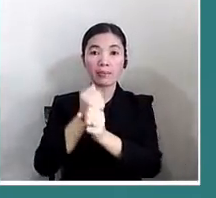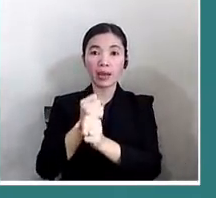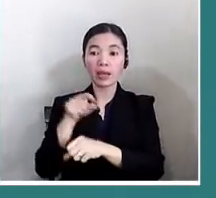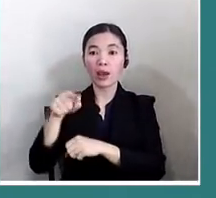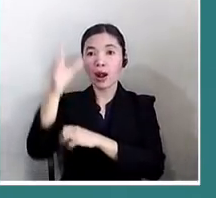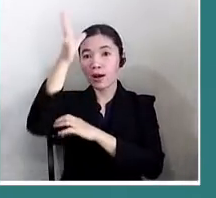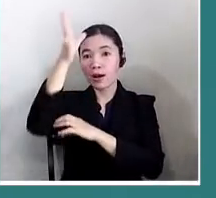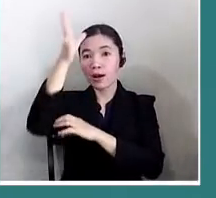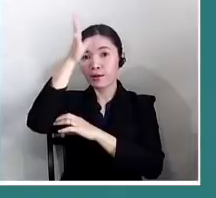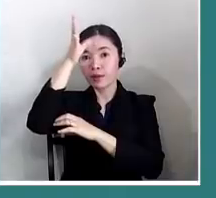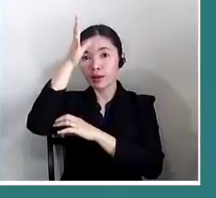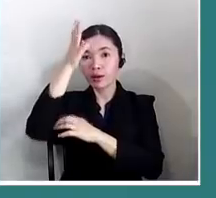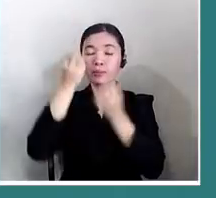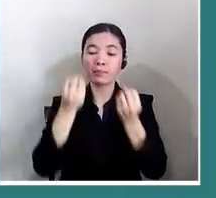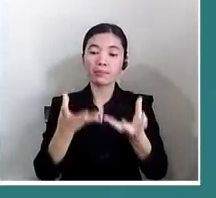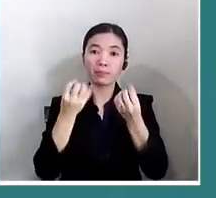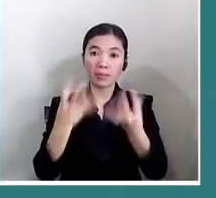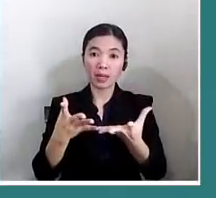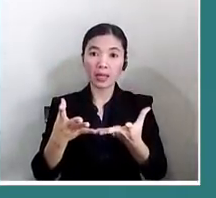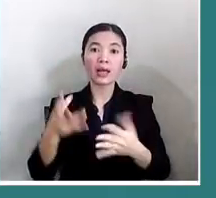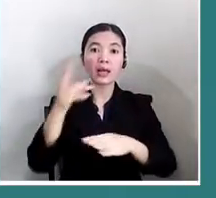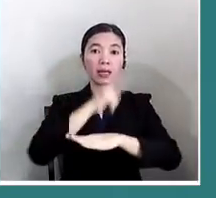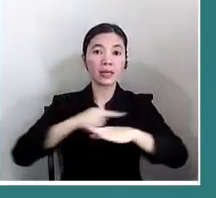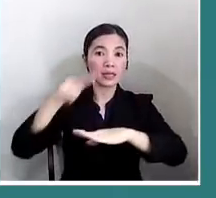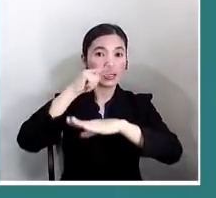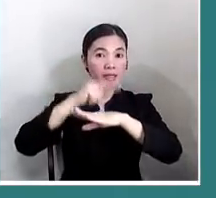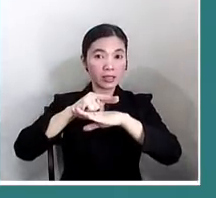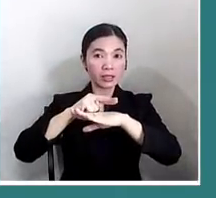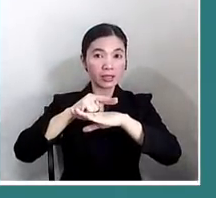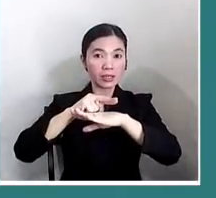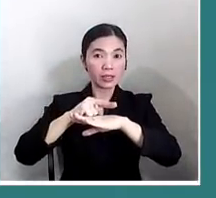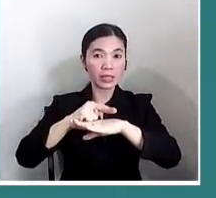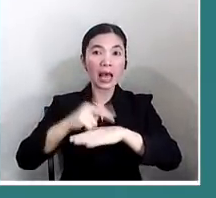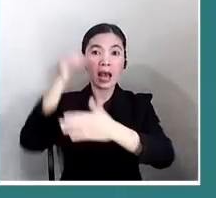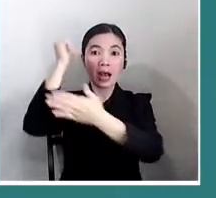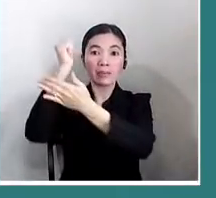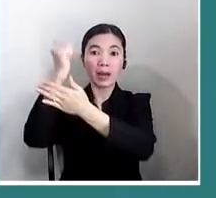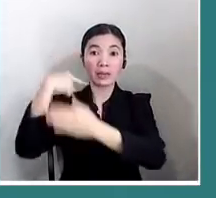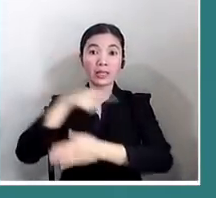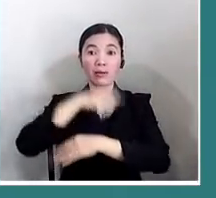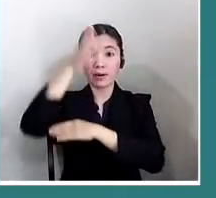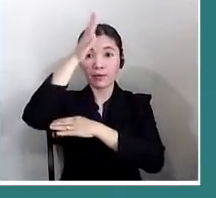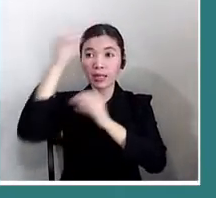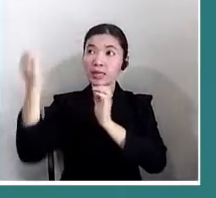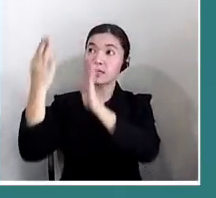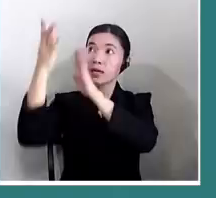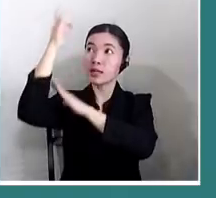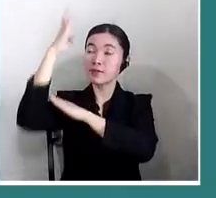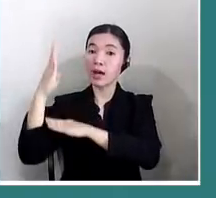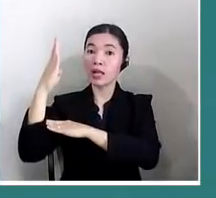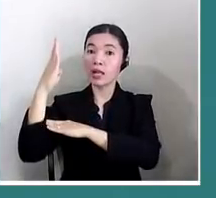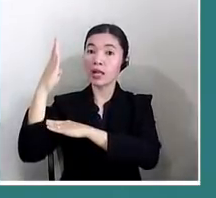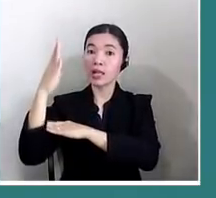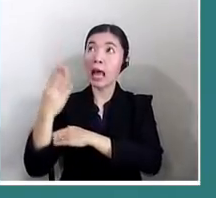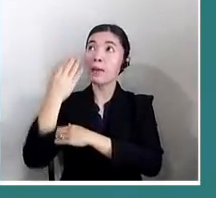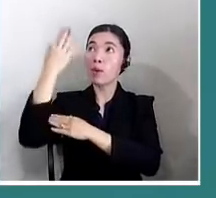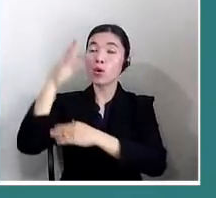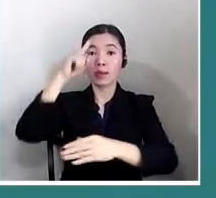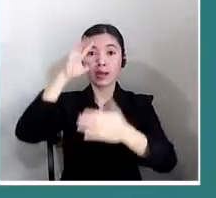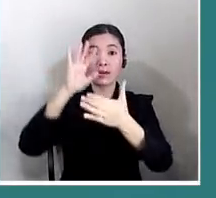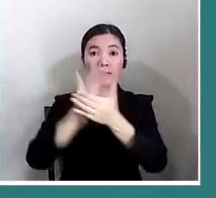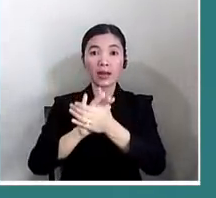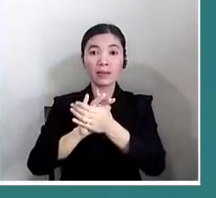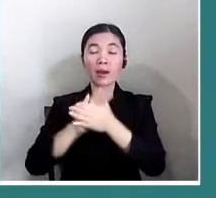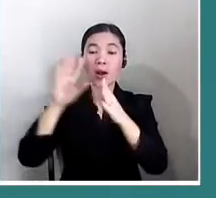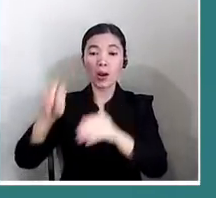many nations. He is our father in the sight of God, in whom he believed, who gives life to the